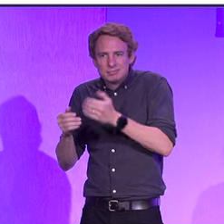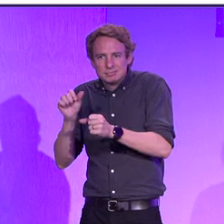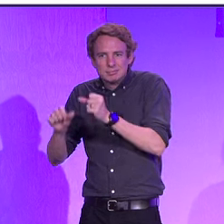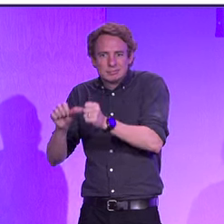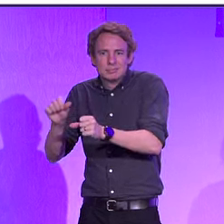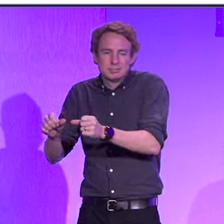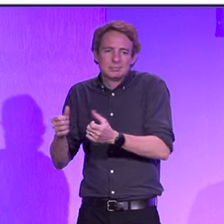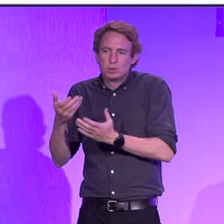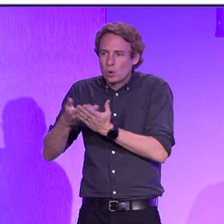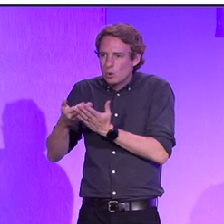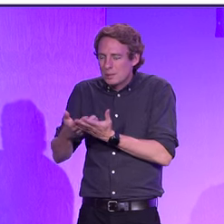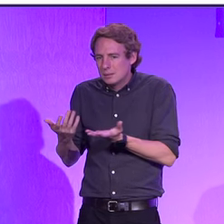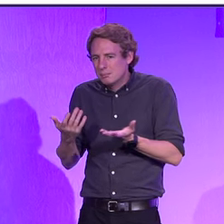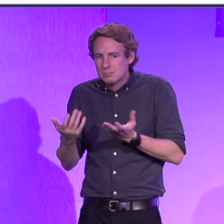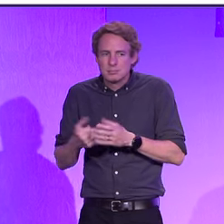ones.